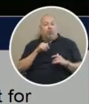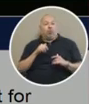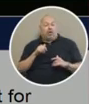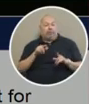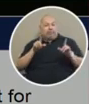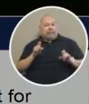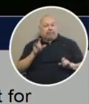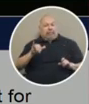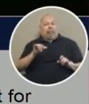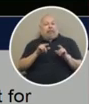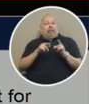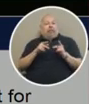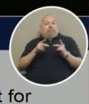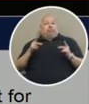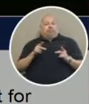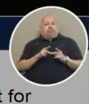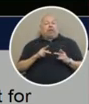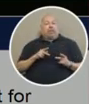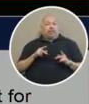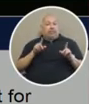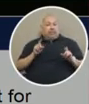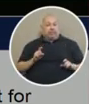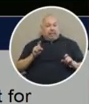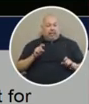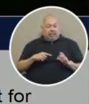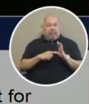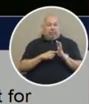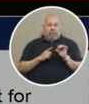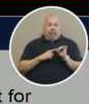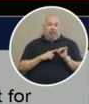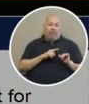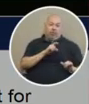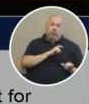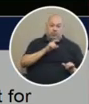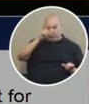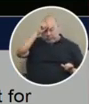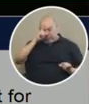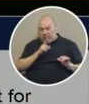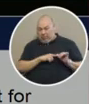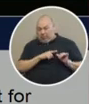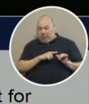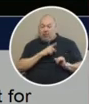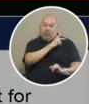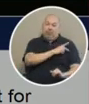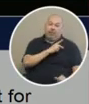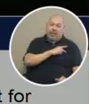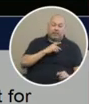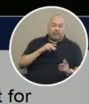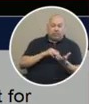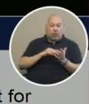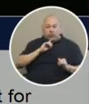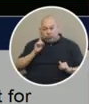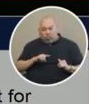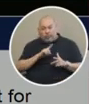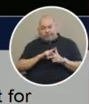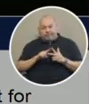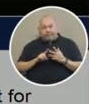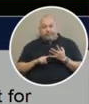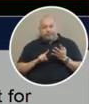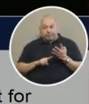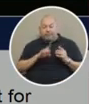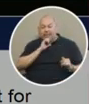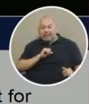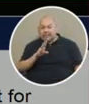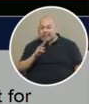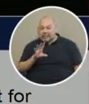that location. Currently, the specimen collection is for first responders and healthcare workers, patients with physician's orders, those 65